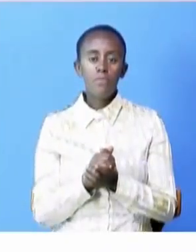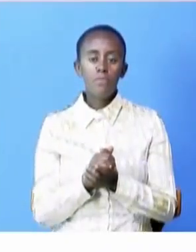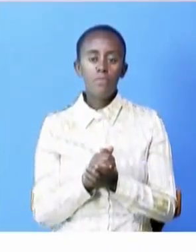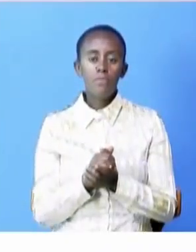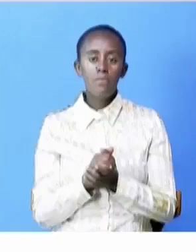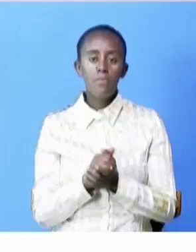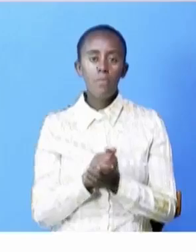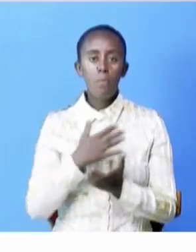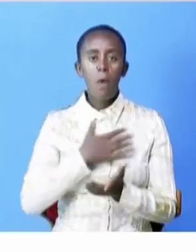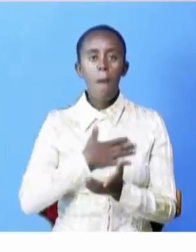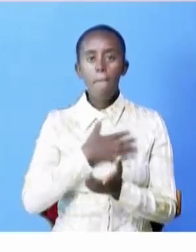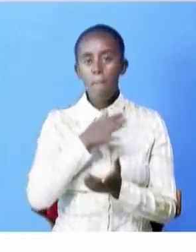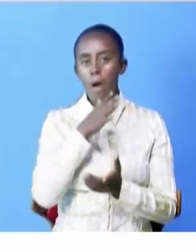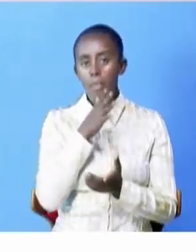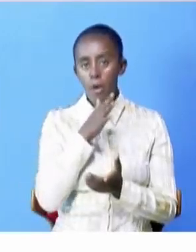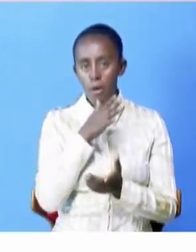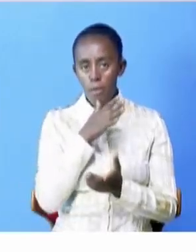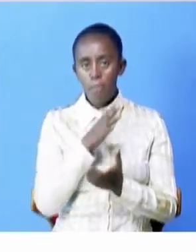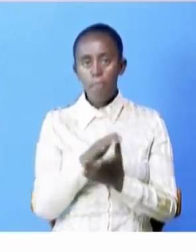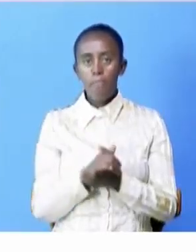my mother